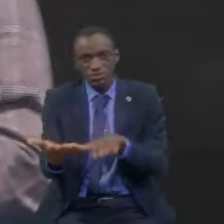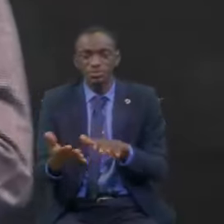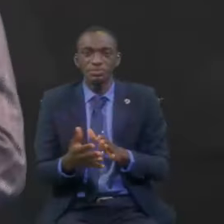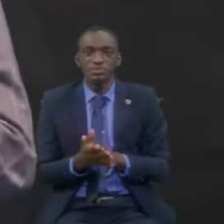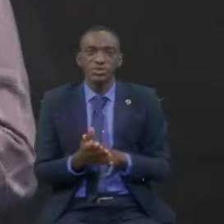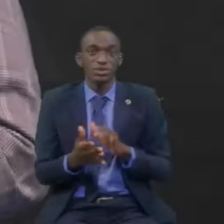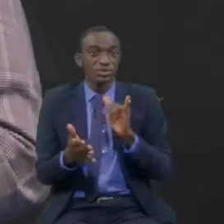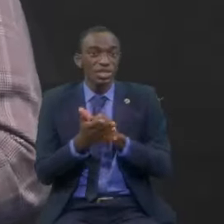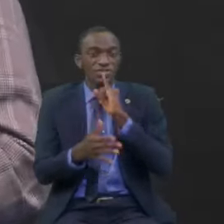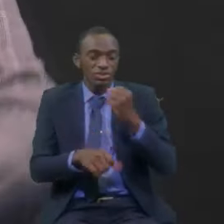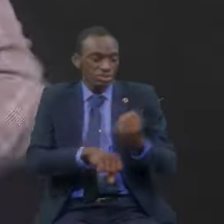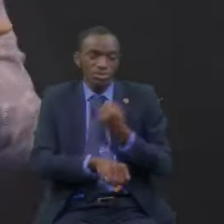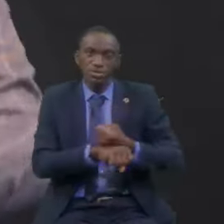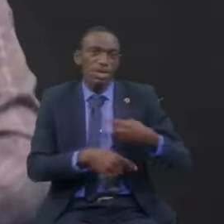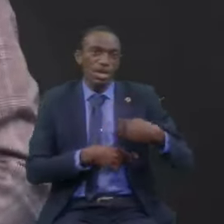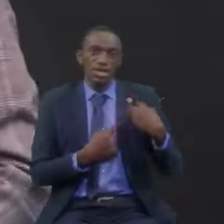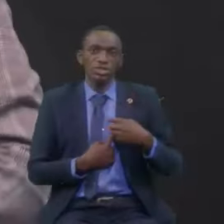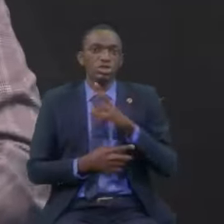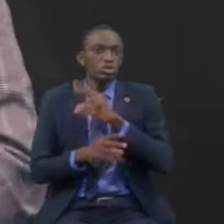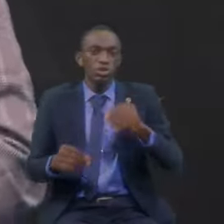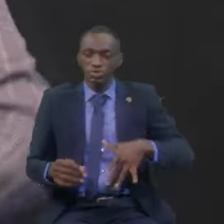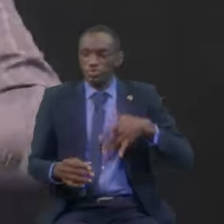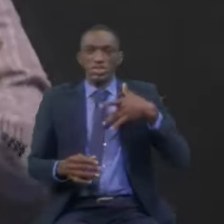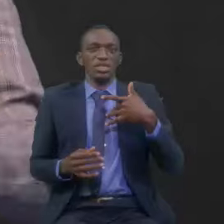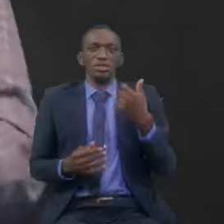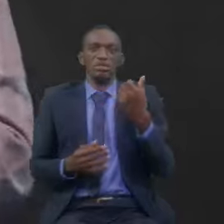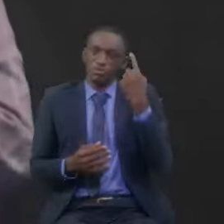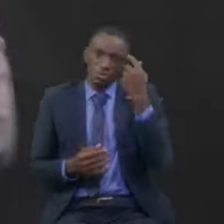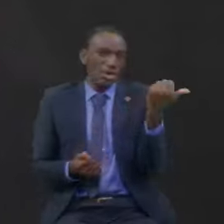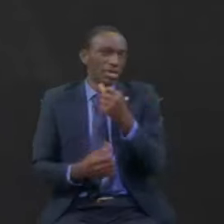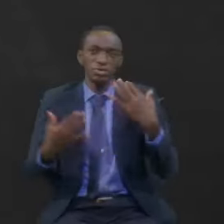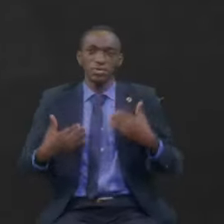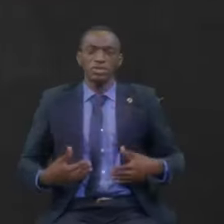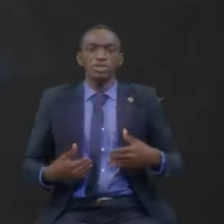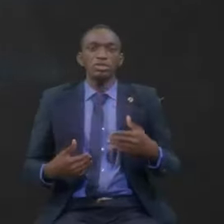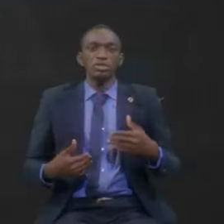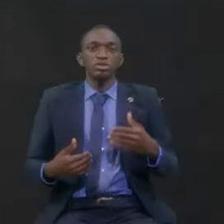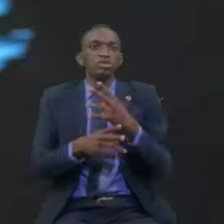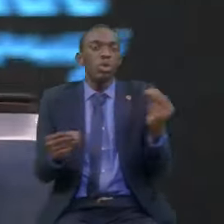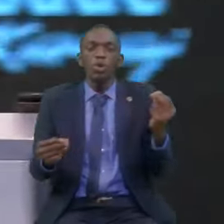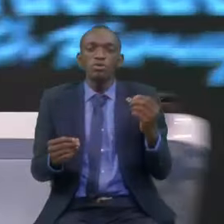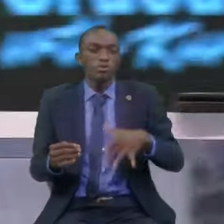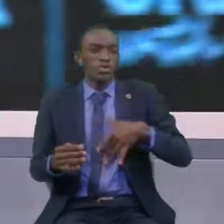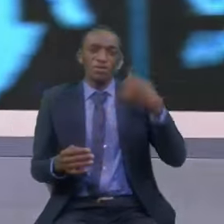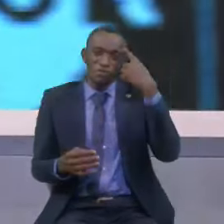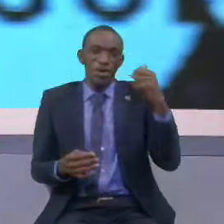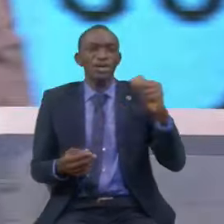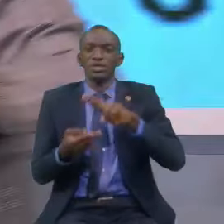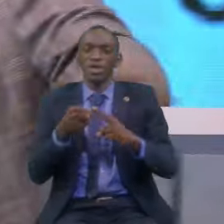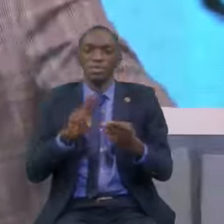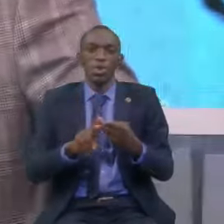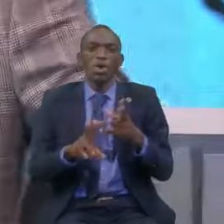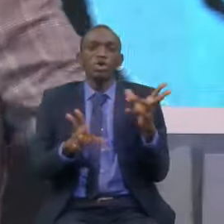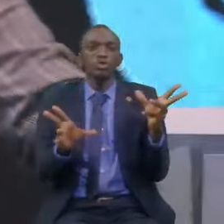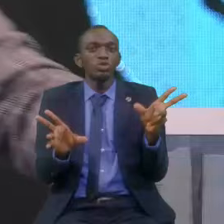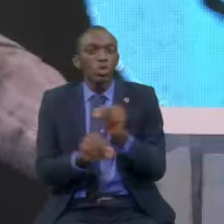for anybody. No feeling for a neighbor. No feeling for what hurts